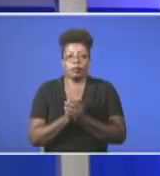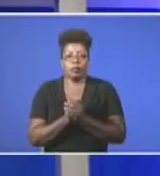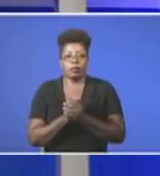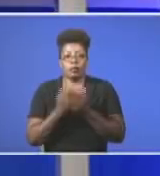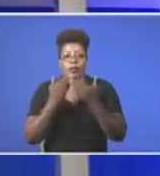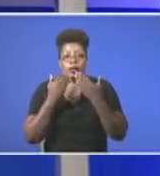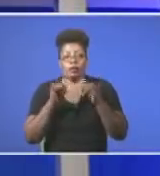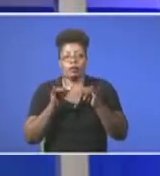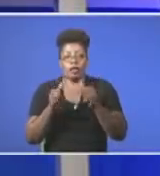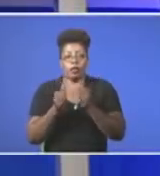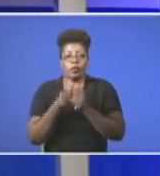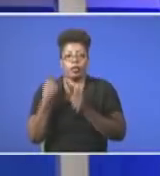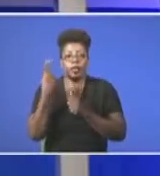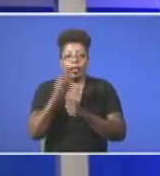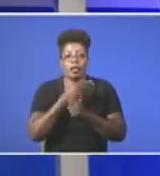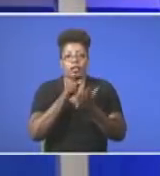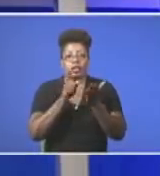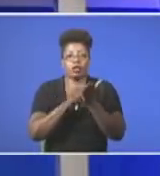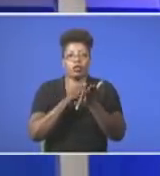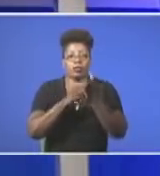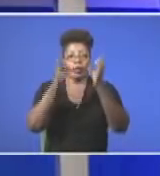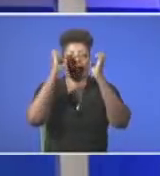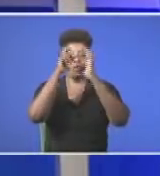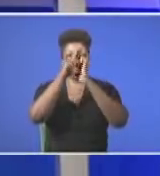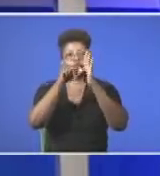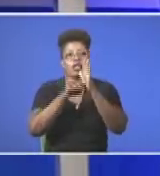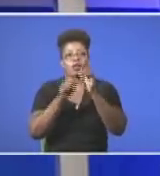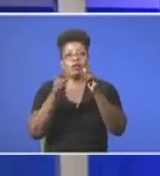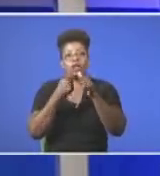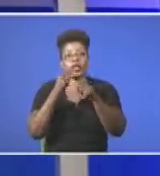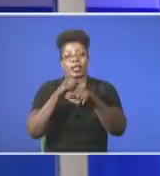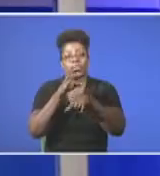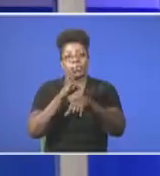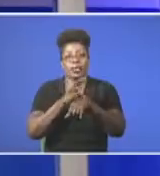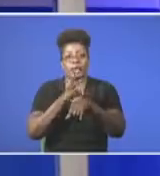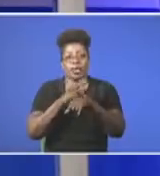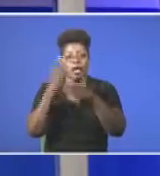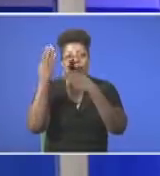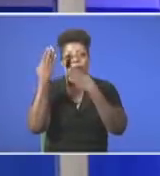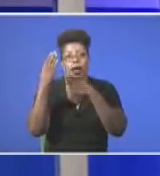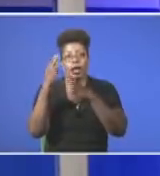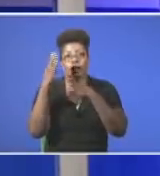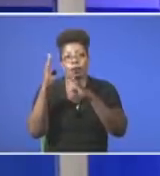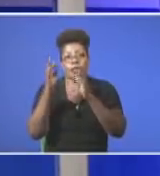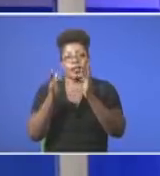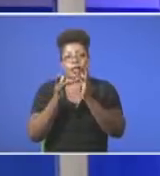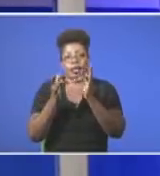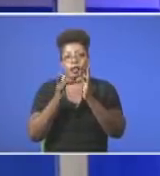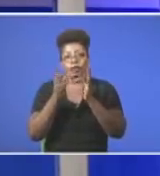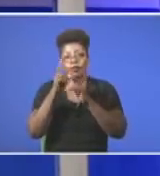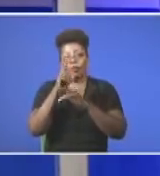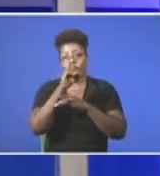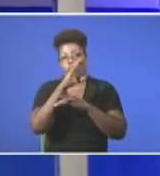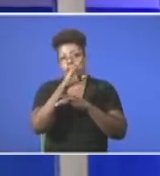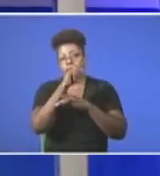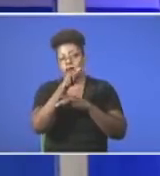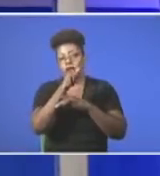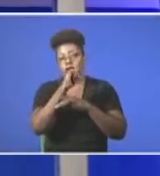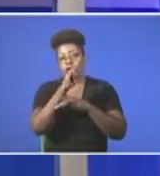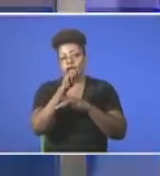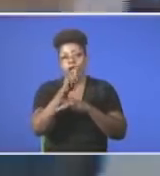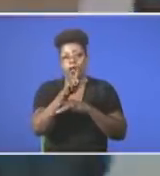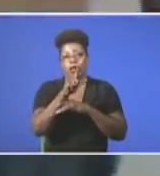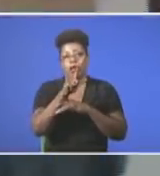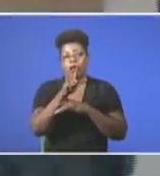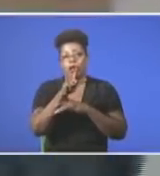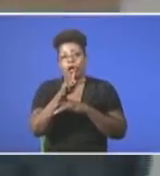Thanks so much for staying with us. In news from Education First at 6, the Bahamas Technical and Vocational Institute announcing that 1,000 scholarships